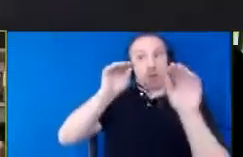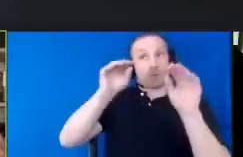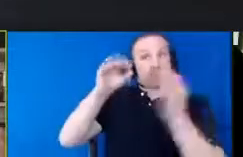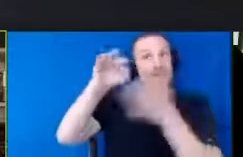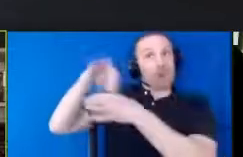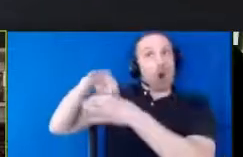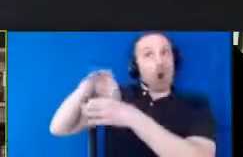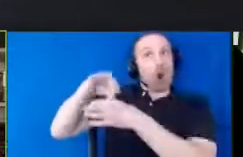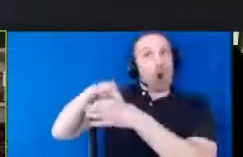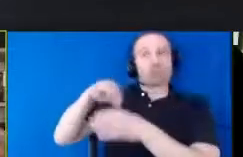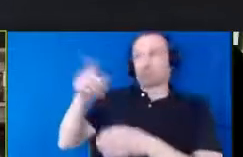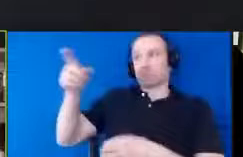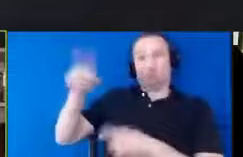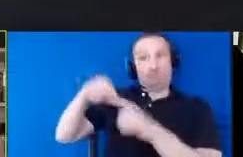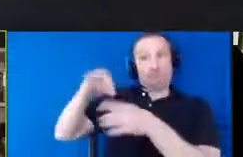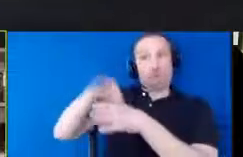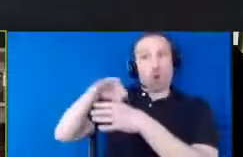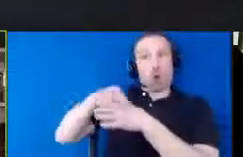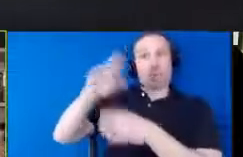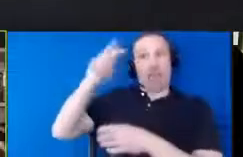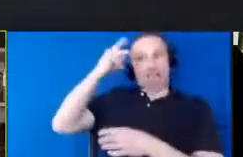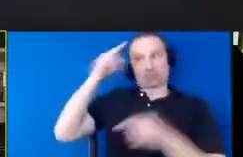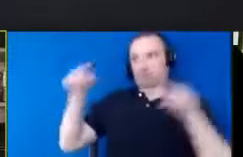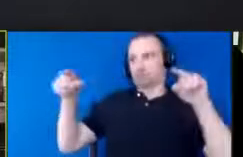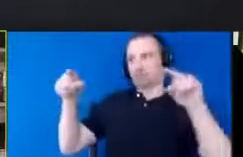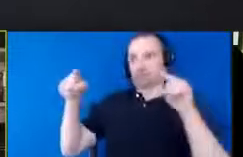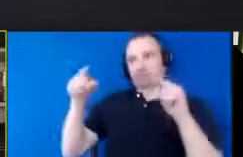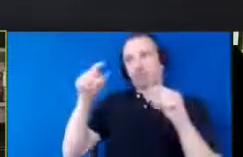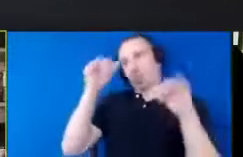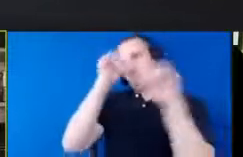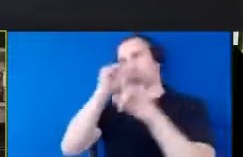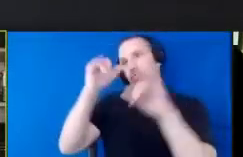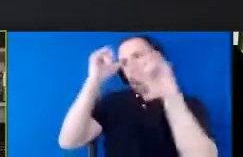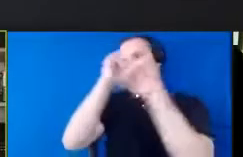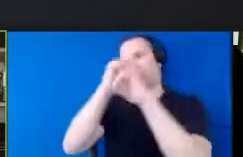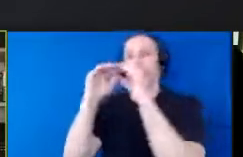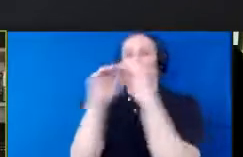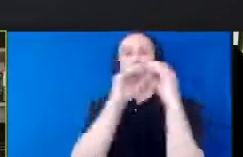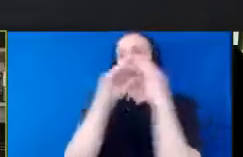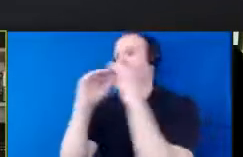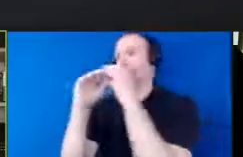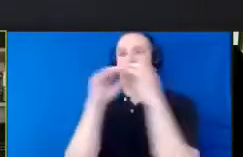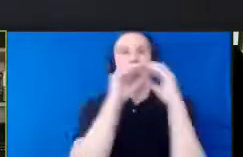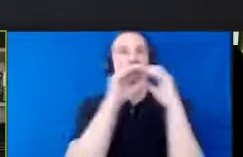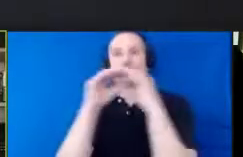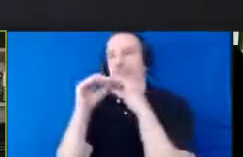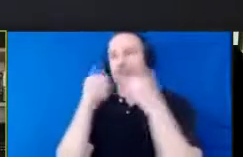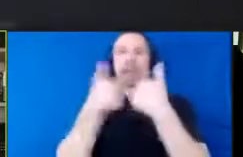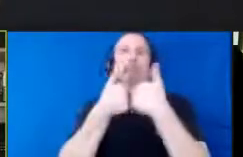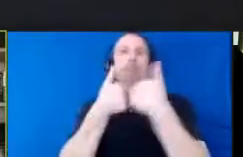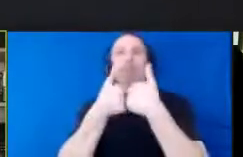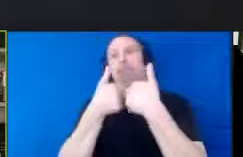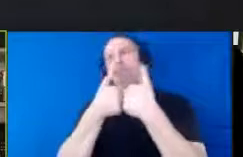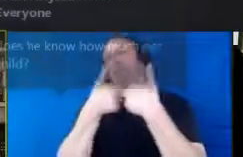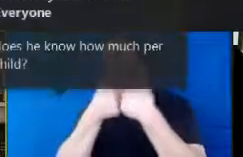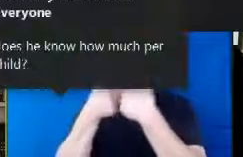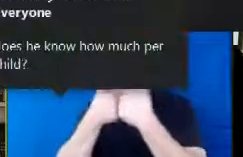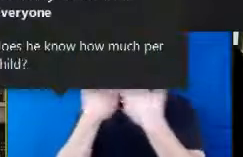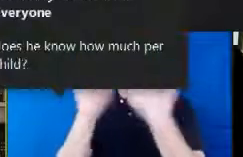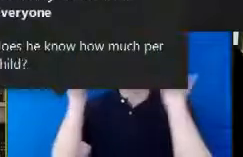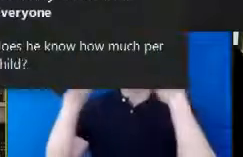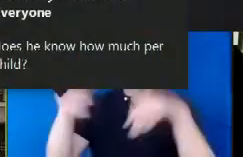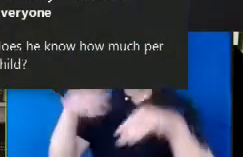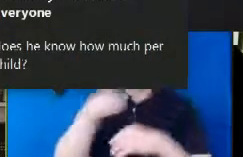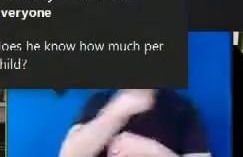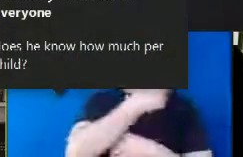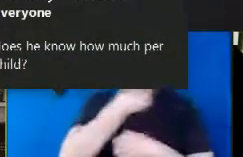of shenanigans between the politicians and the senators who are going back and forth trying to figure it out. Then what they're going to do is what they call a vote-a-rama. And a